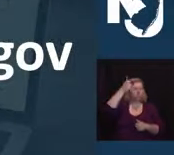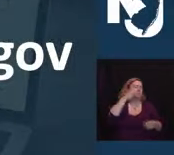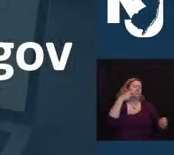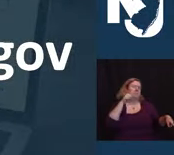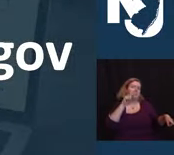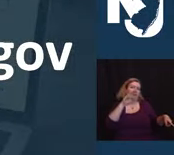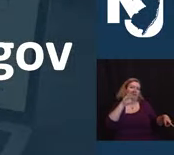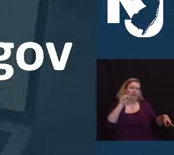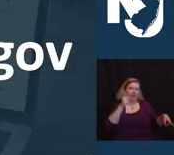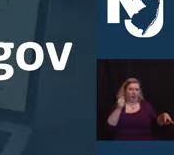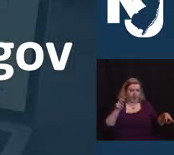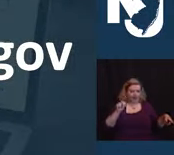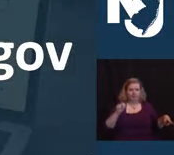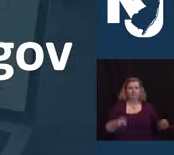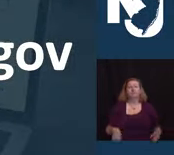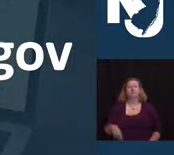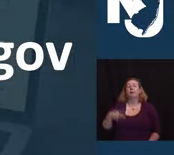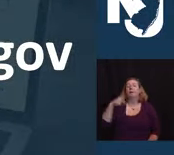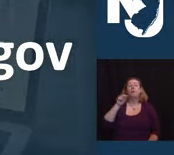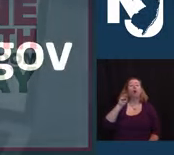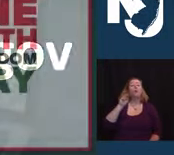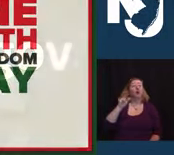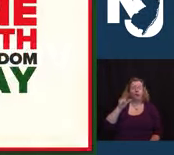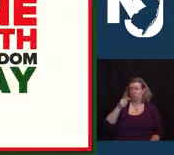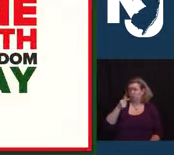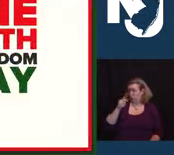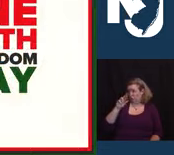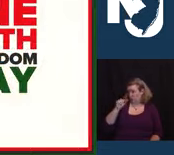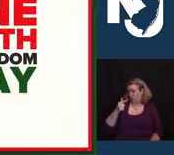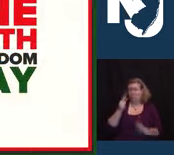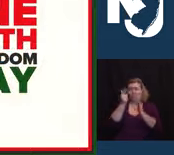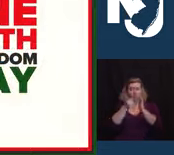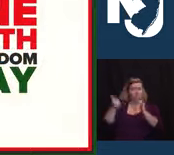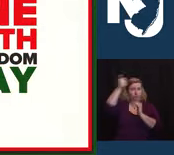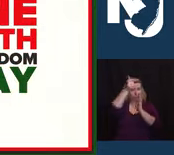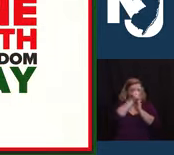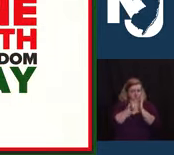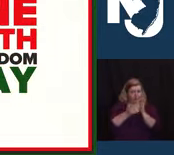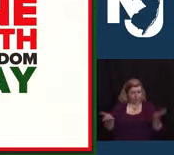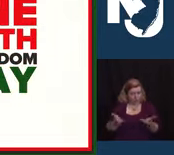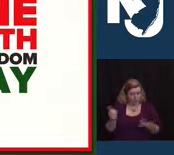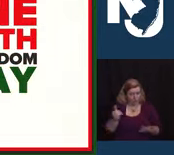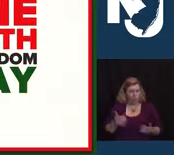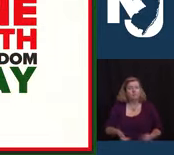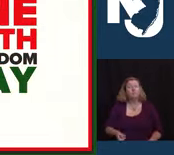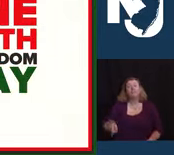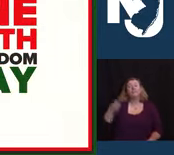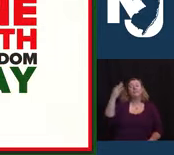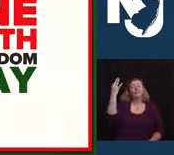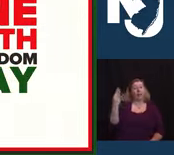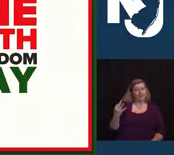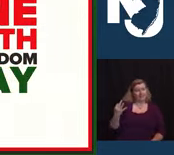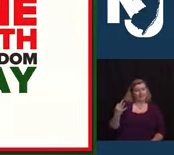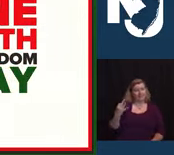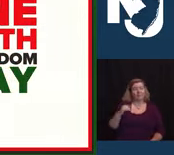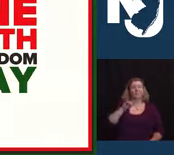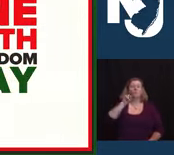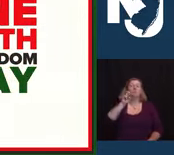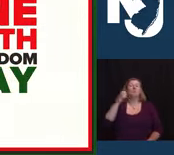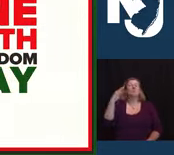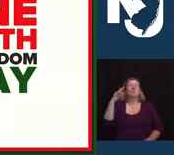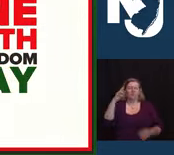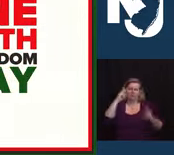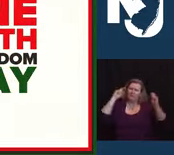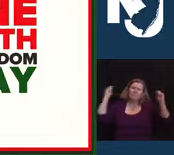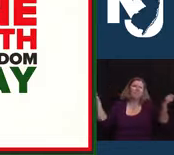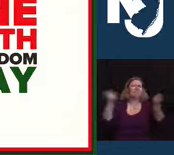Paramel Garg is with us and a cast of thousands. So on Friday, New Jersey will be celebrating Juneteenth as a state holiday